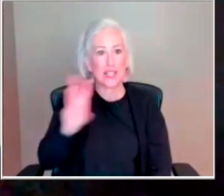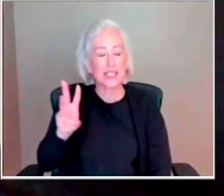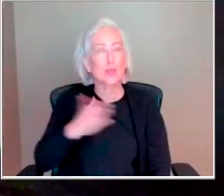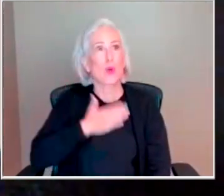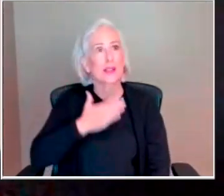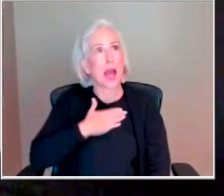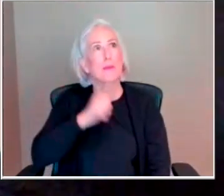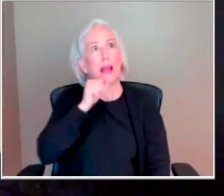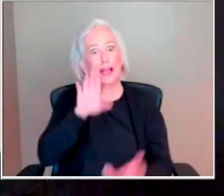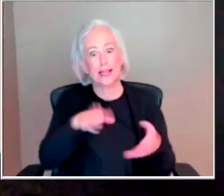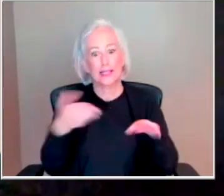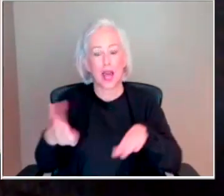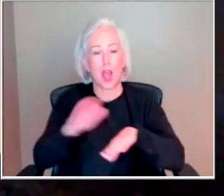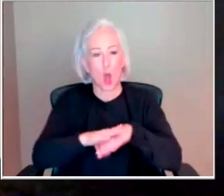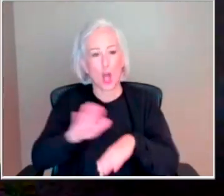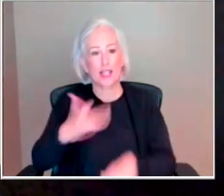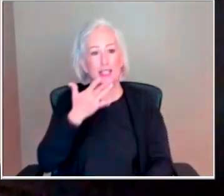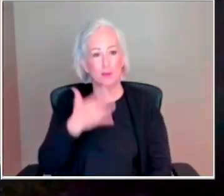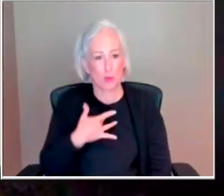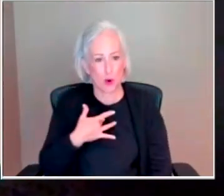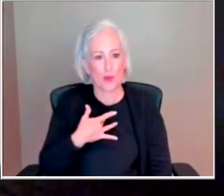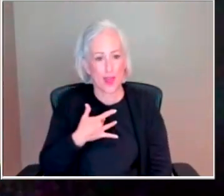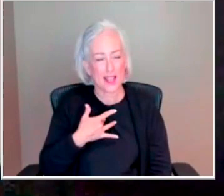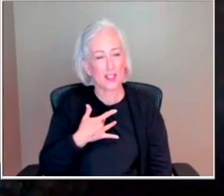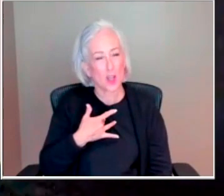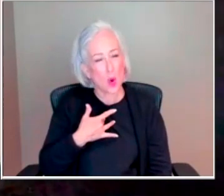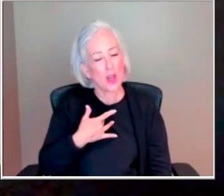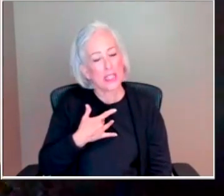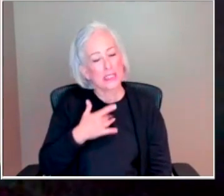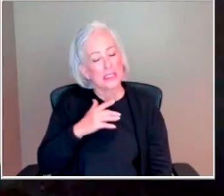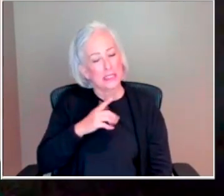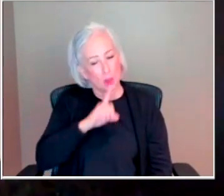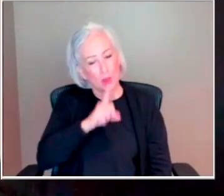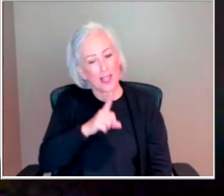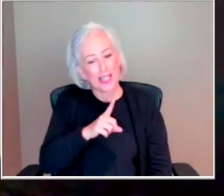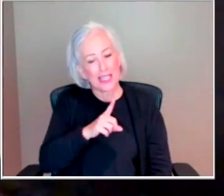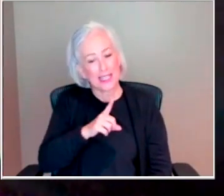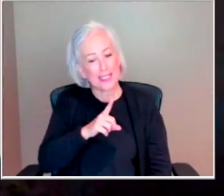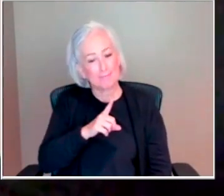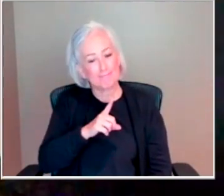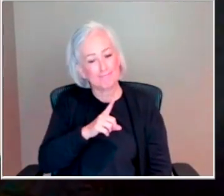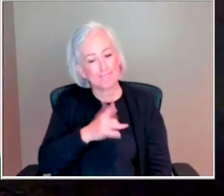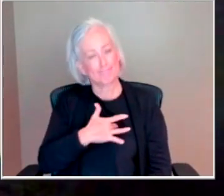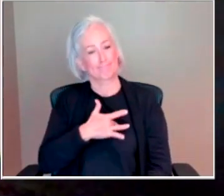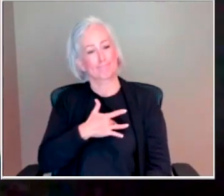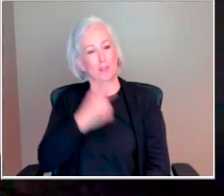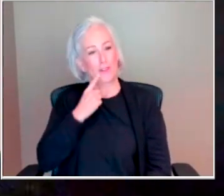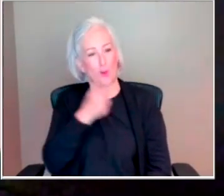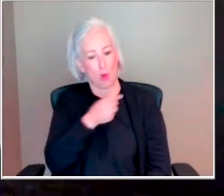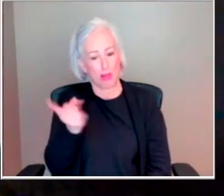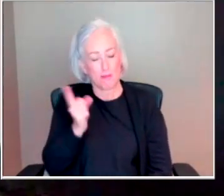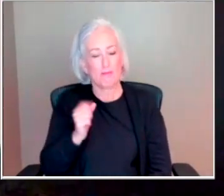birthday. So it kind of took its toll. But that day the call came in,